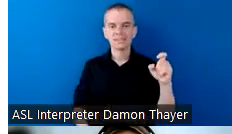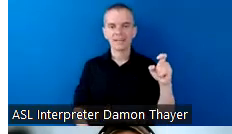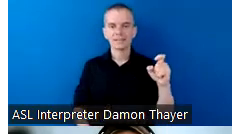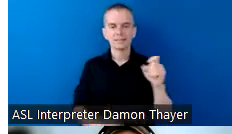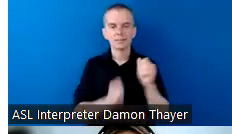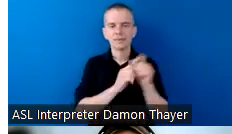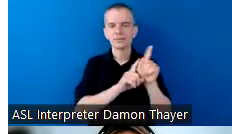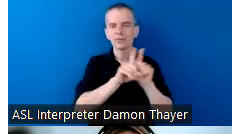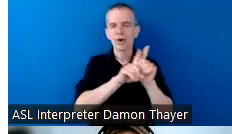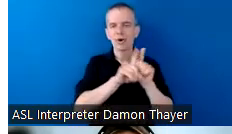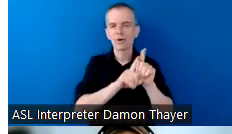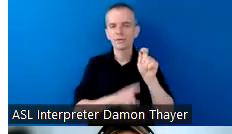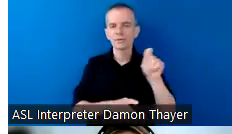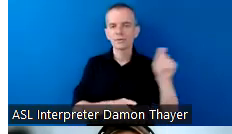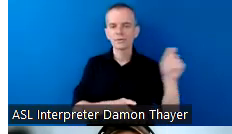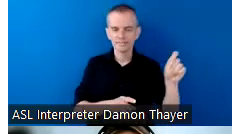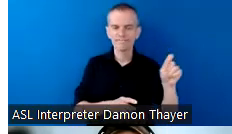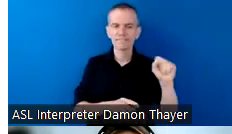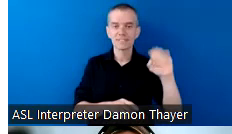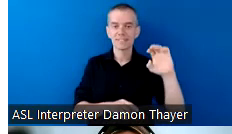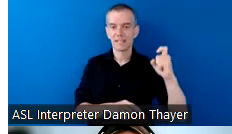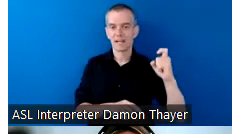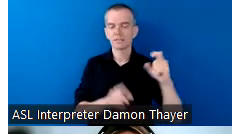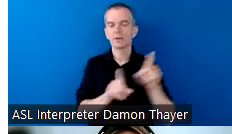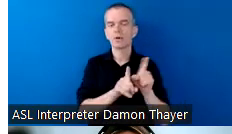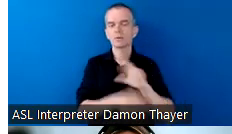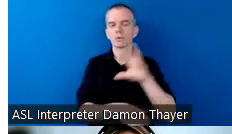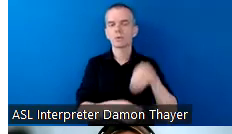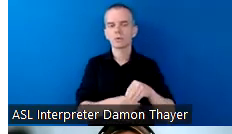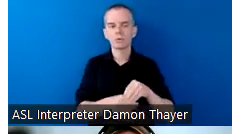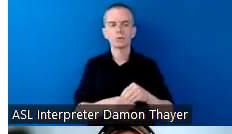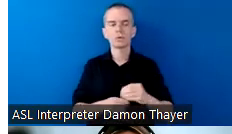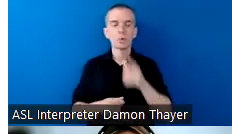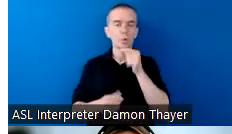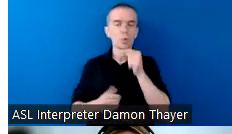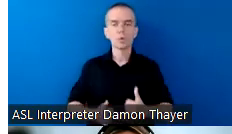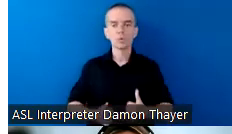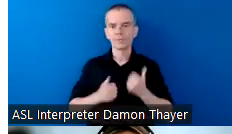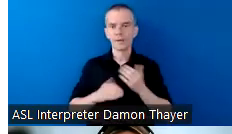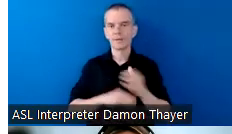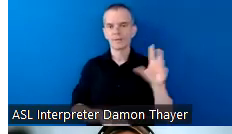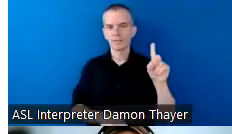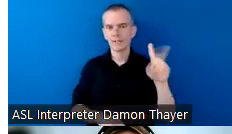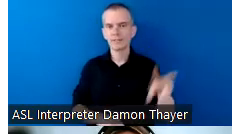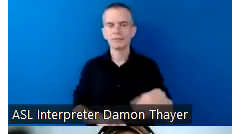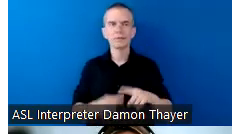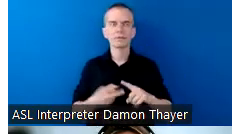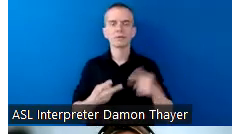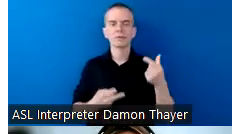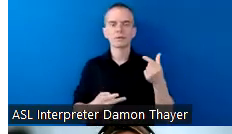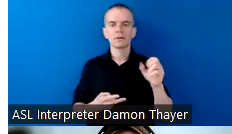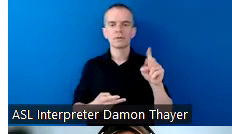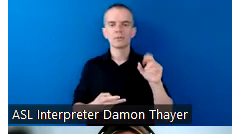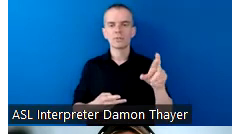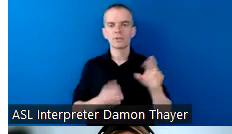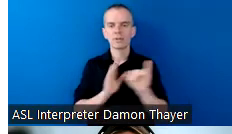little asterisks because sex also includes survivors of domestic violence, gender identity, and sexual orientation.